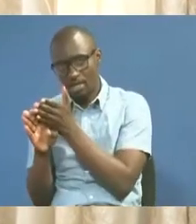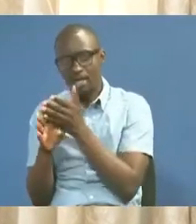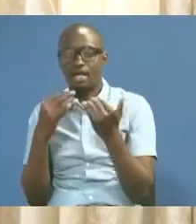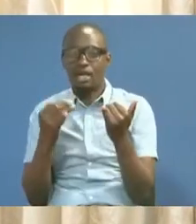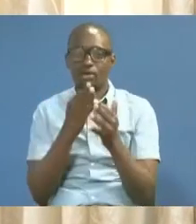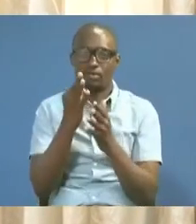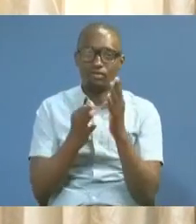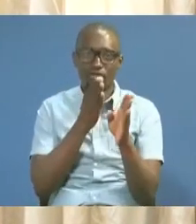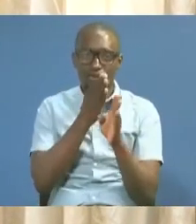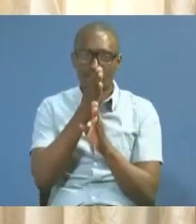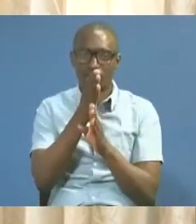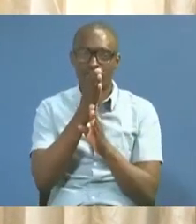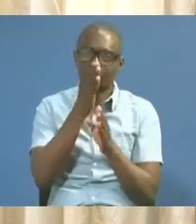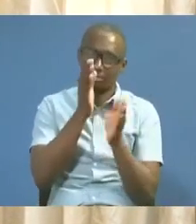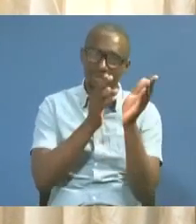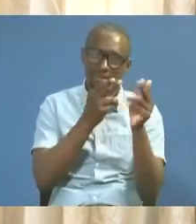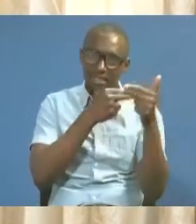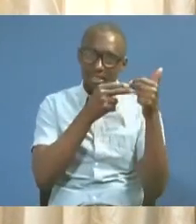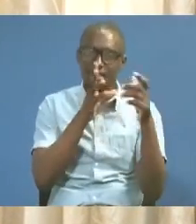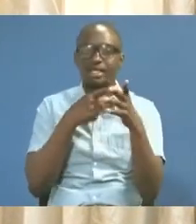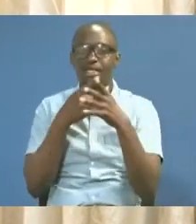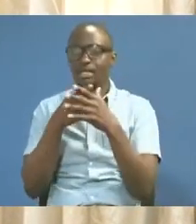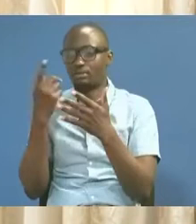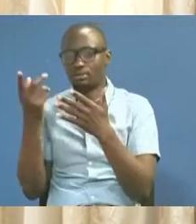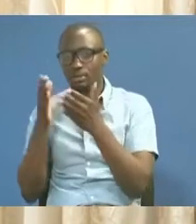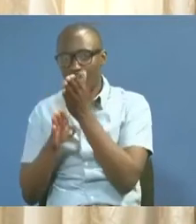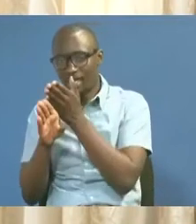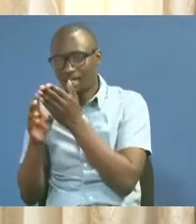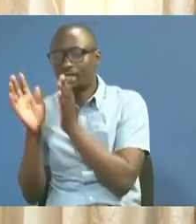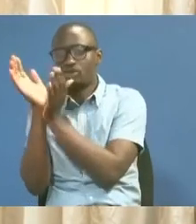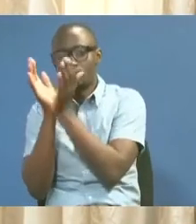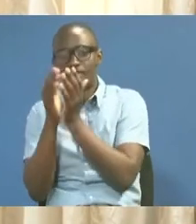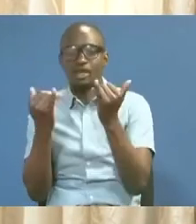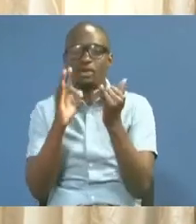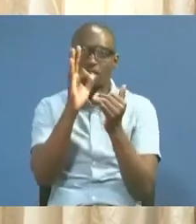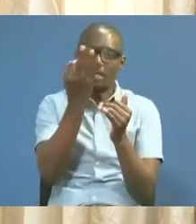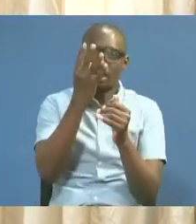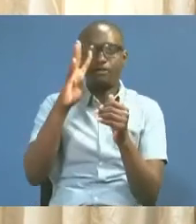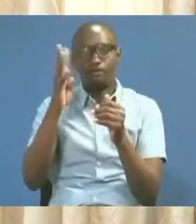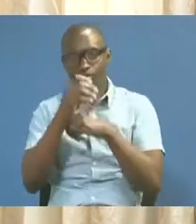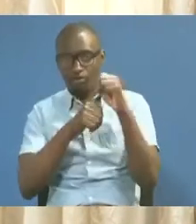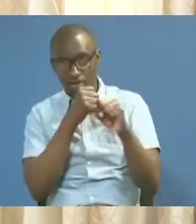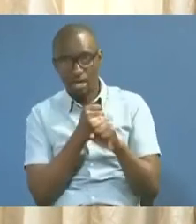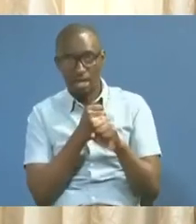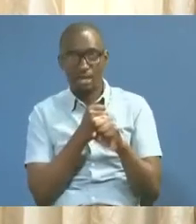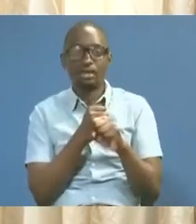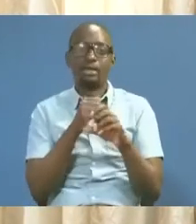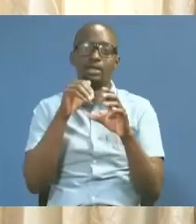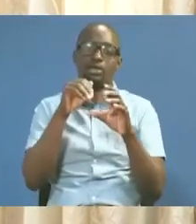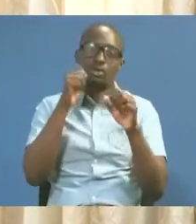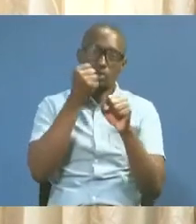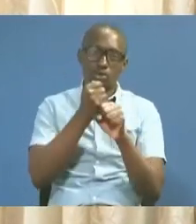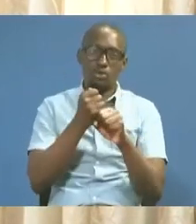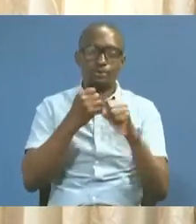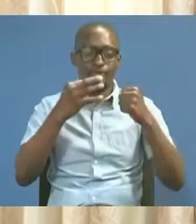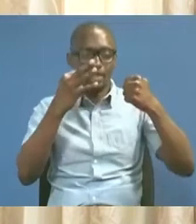major in history and a minor in geography, it means that in your third and fourth year, you'll take 8 units